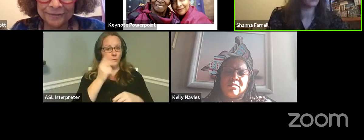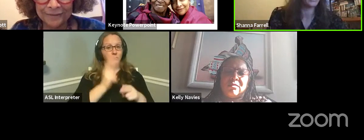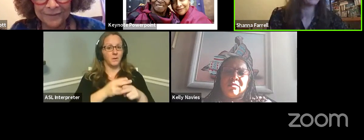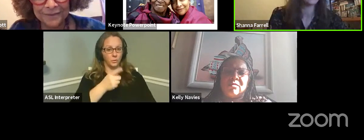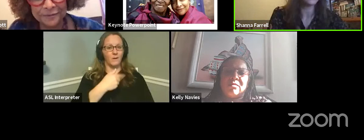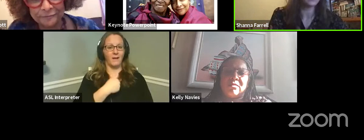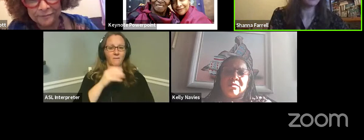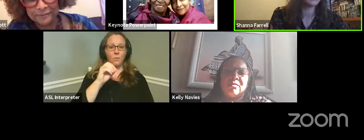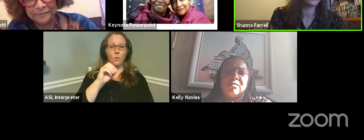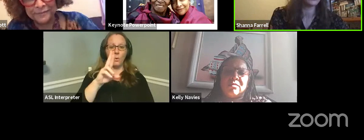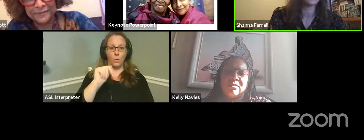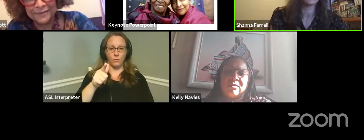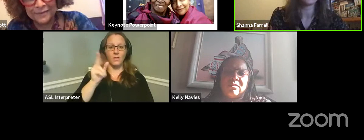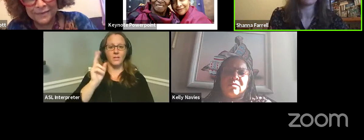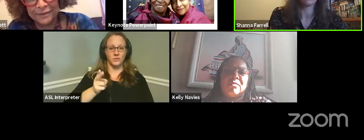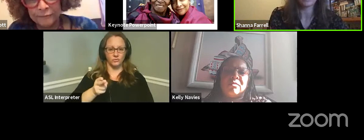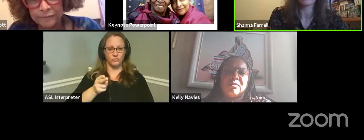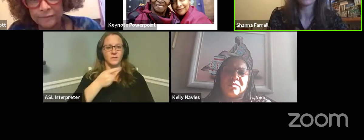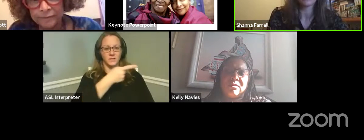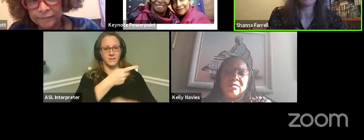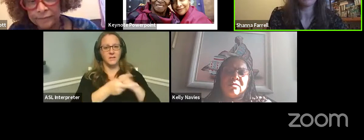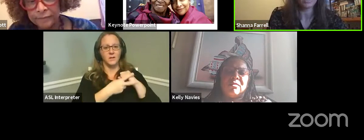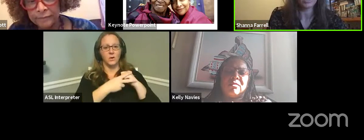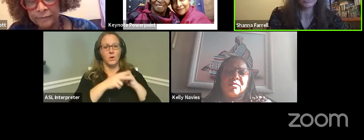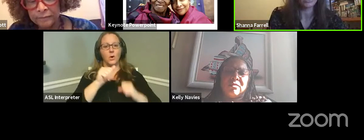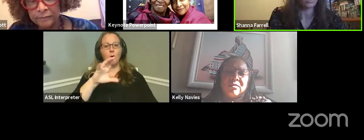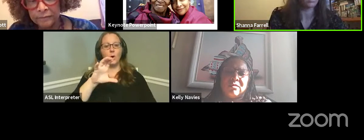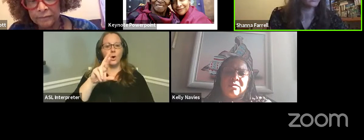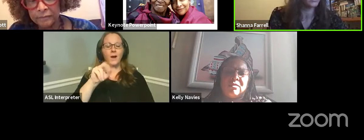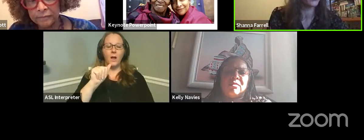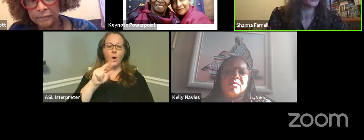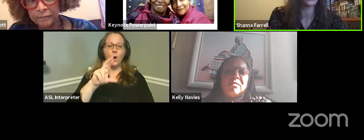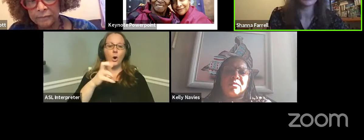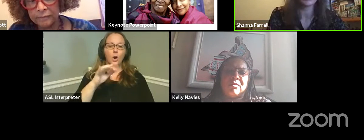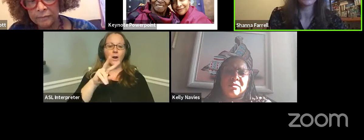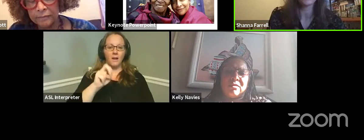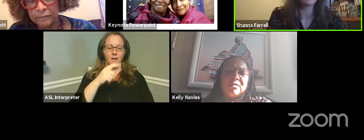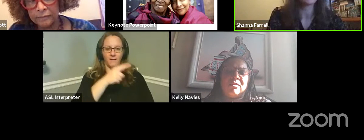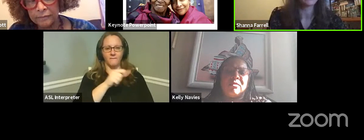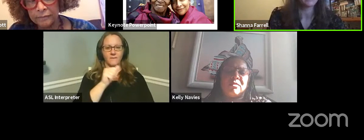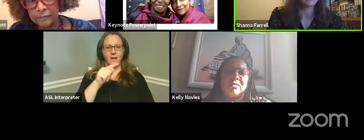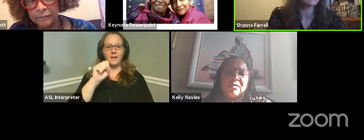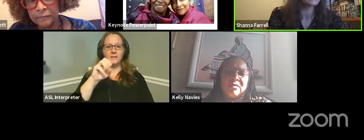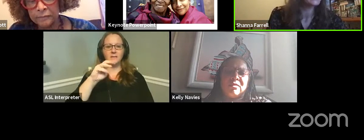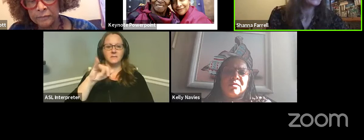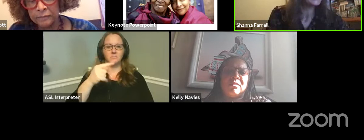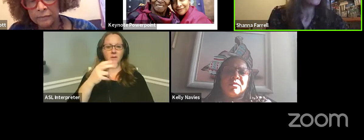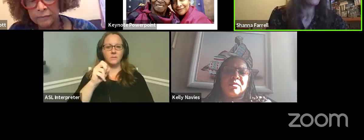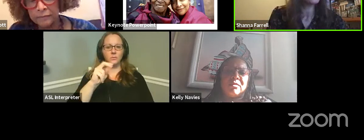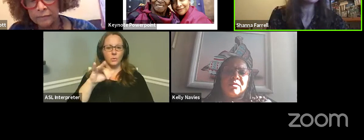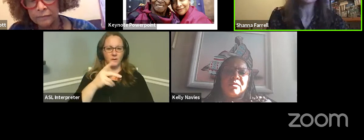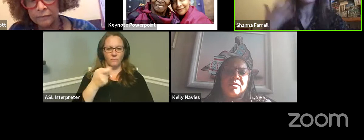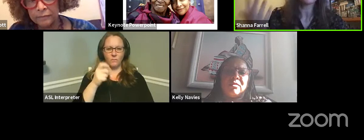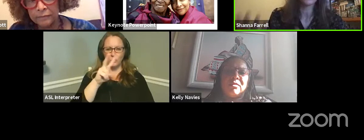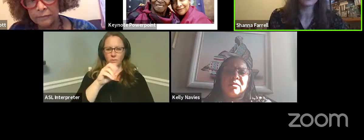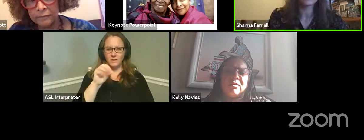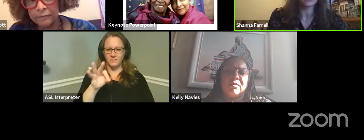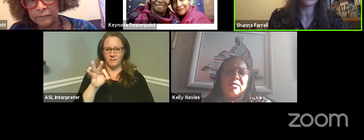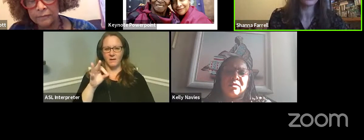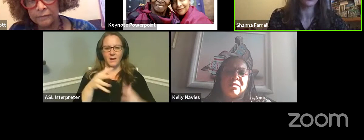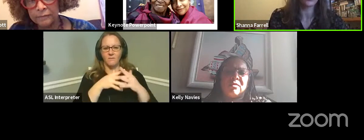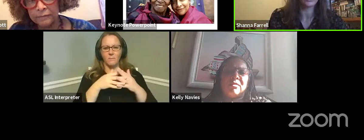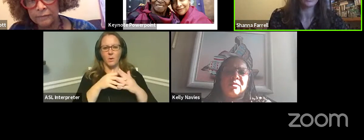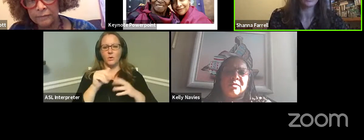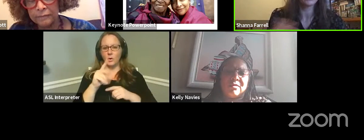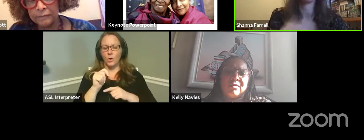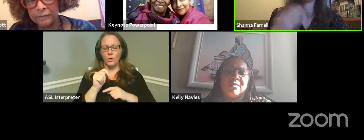history archived at the Smithsonian and their Archives of American Art that you recorded in 2009. What was it like for you to tell